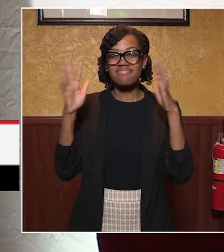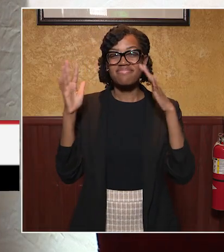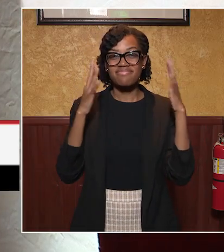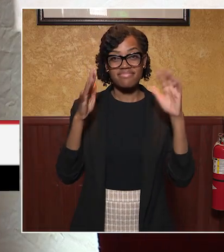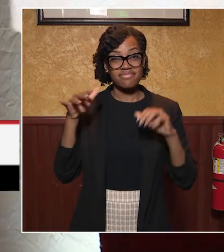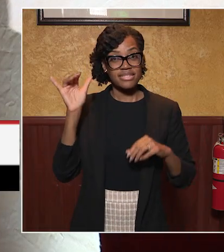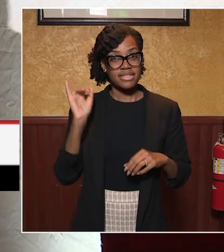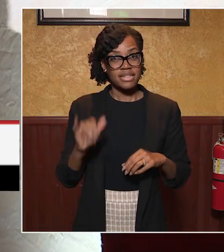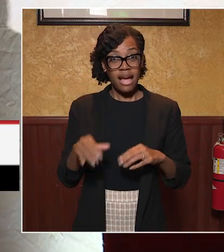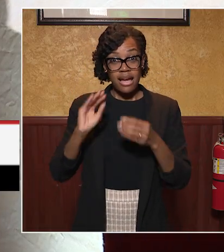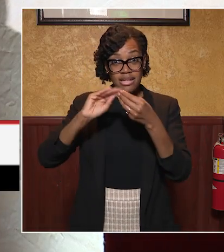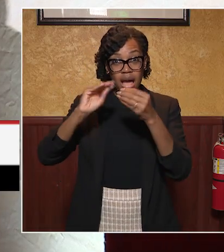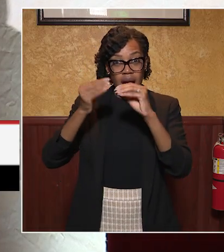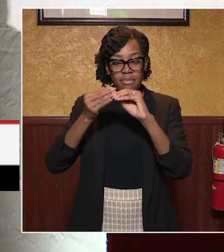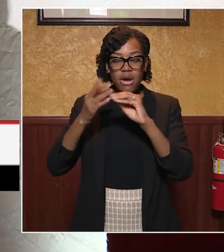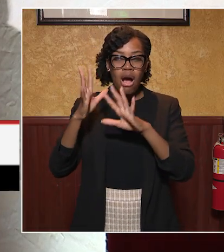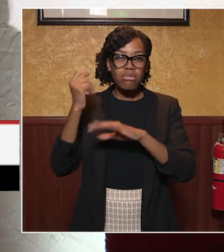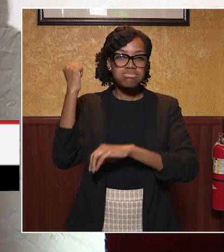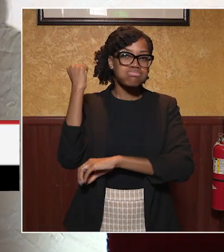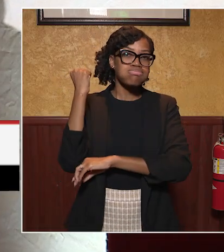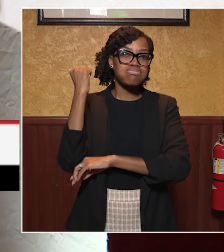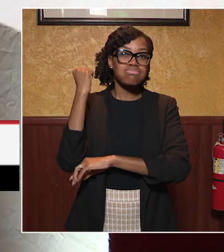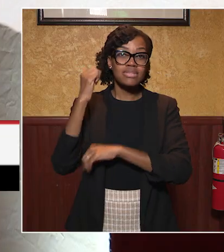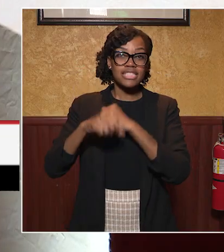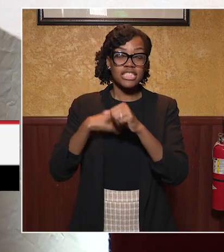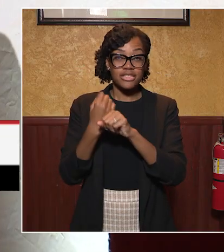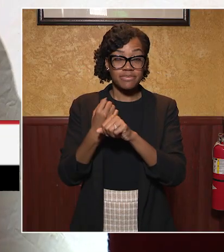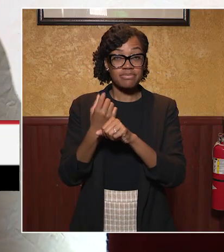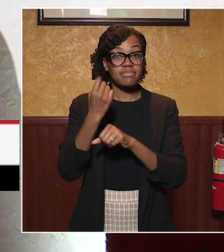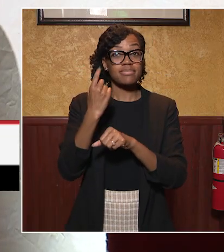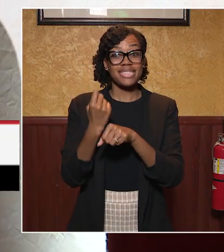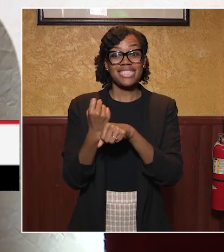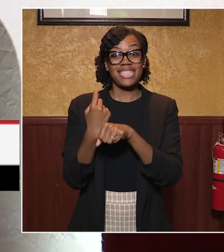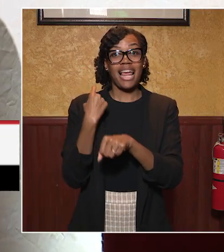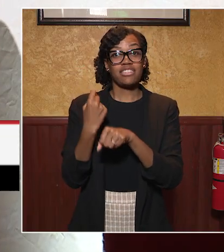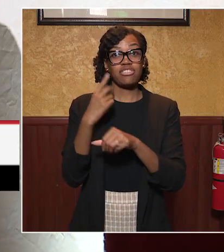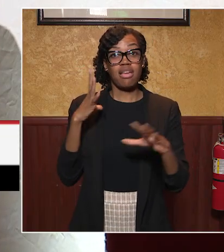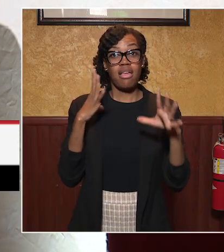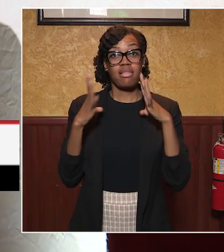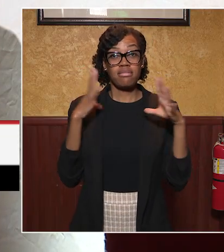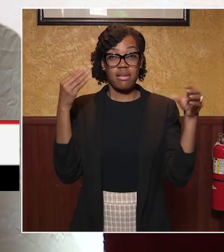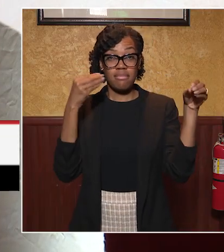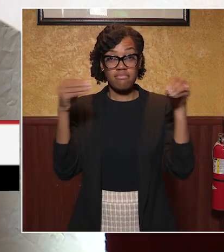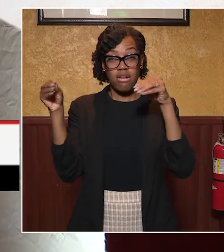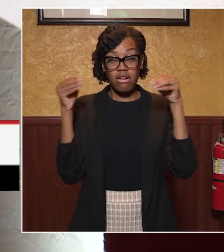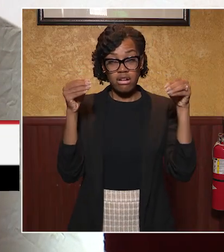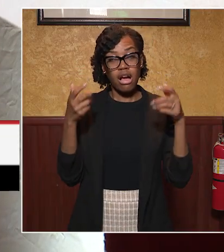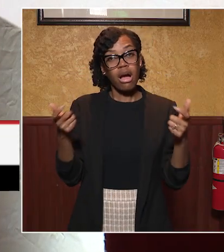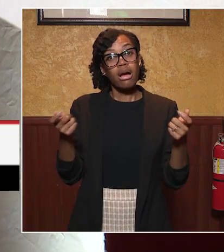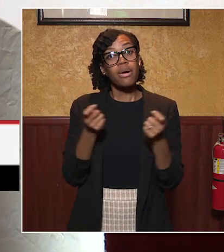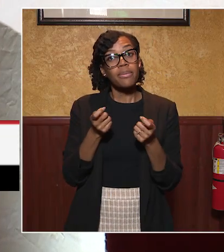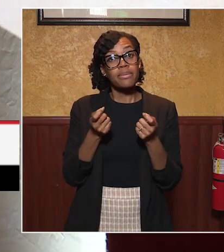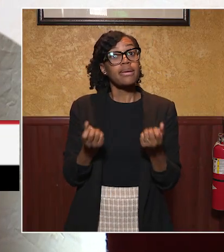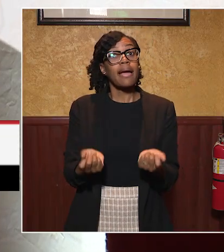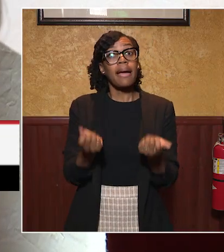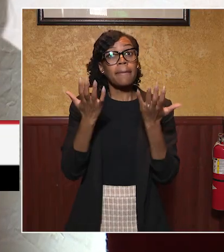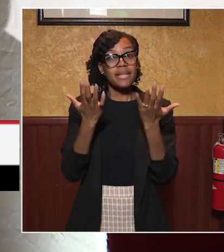And that was a record-breaking year. Last year's holiday market brought